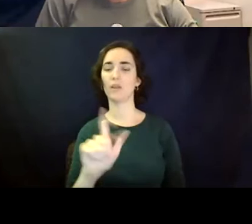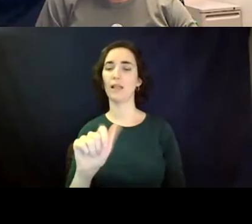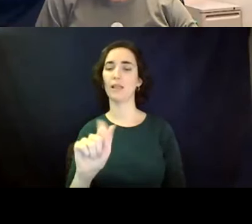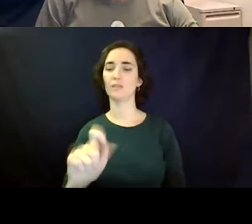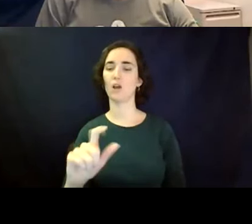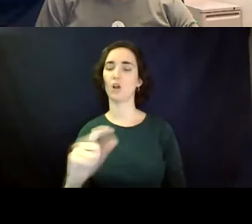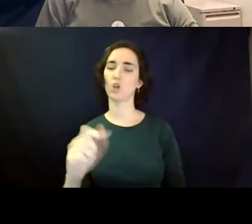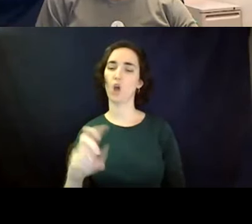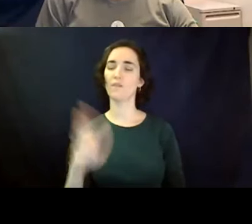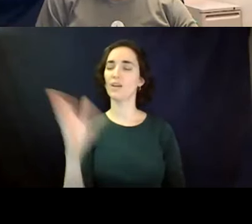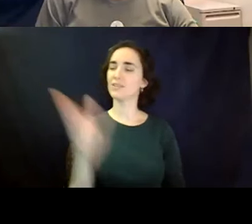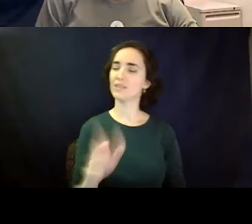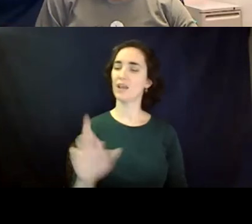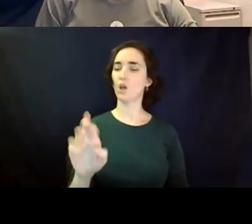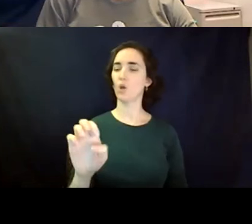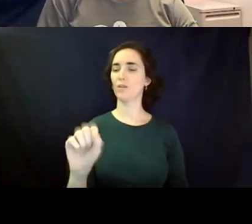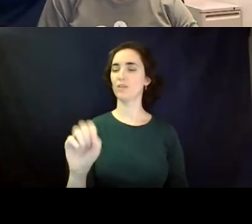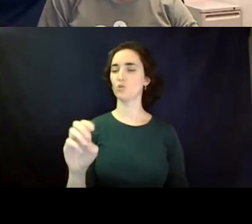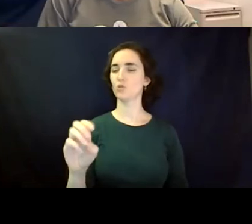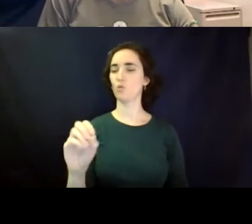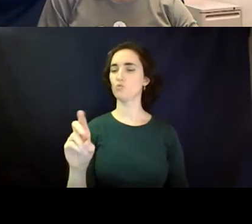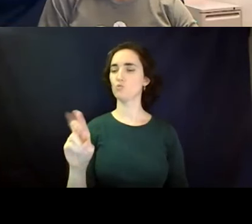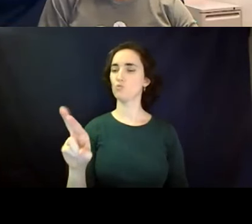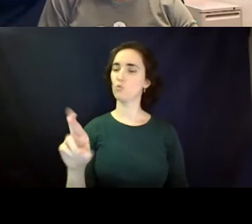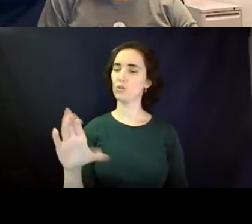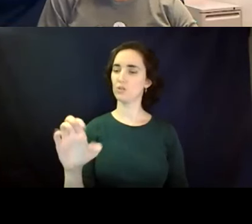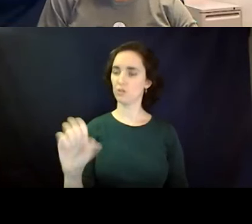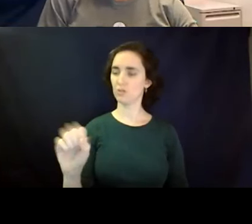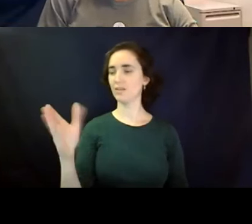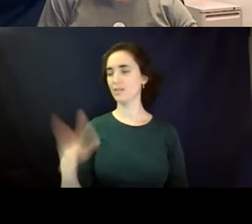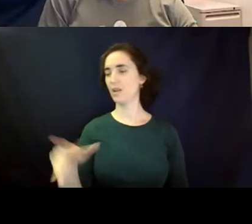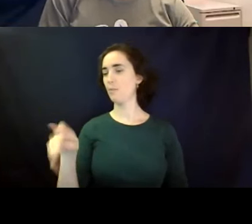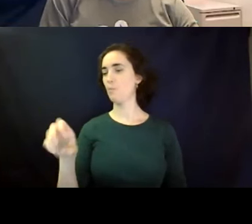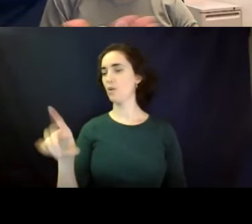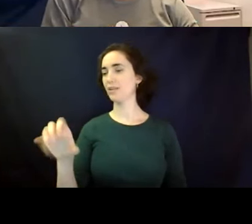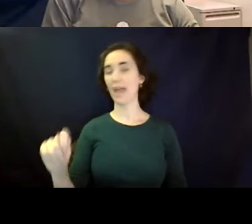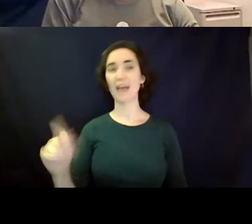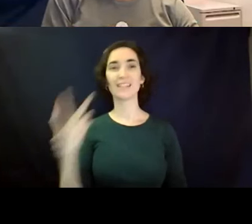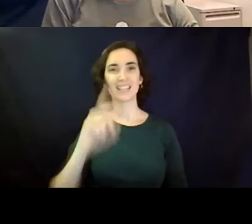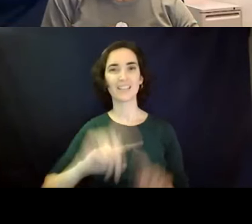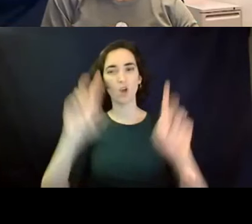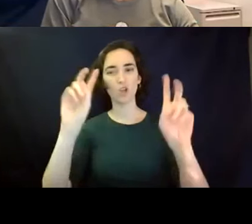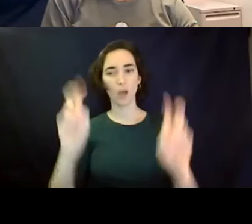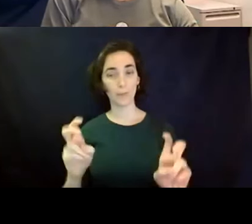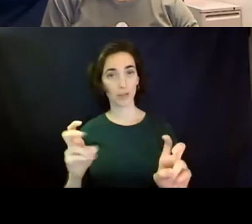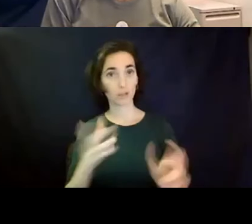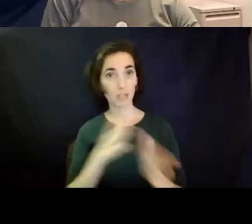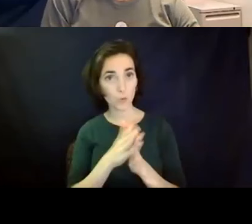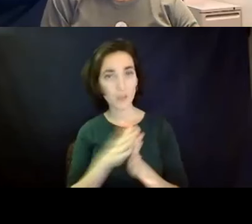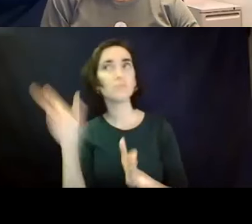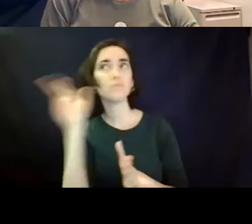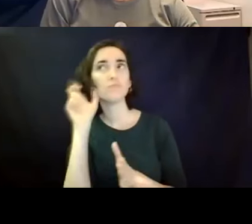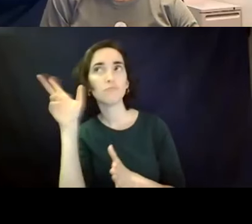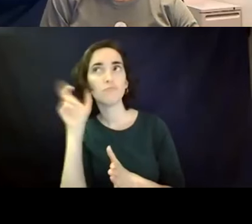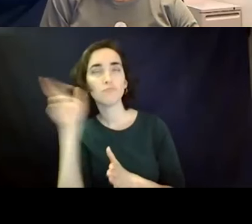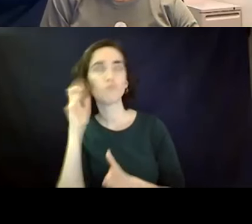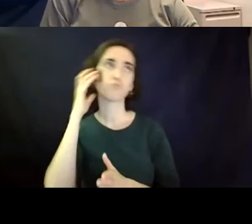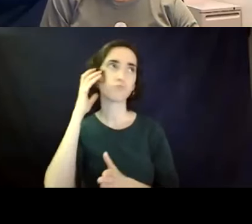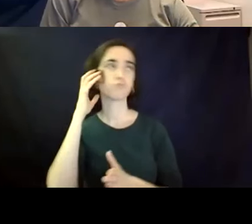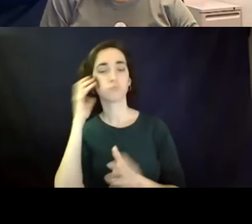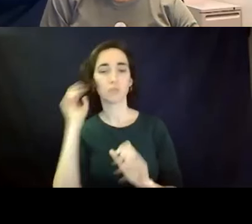gosep.la.gov/resources/podcast and look at the topics. If it's something that you may be interested in, you can listen to those podcasts. Or if there's one that you think,